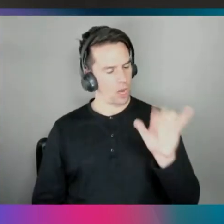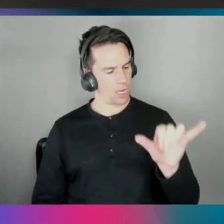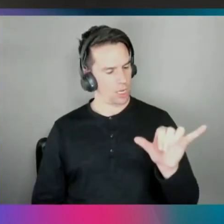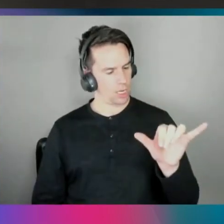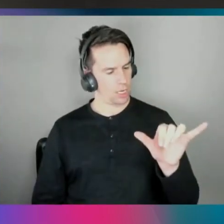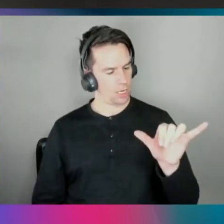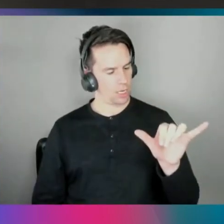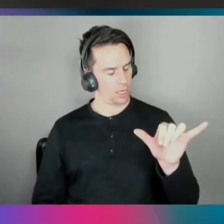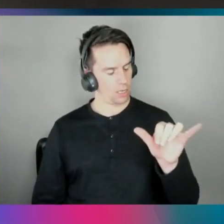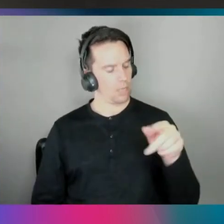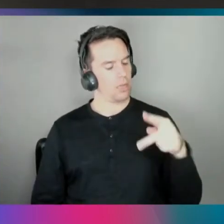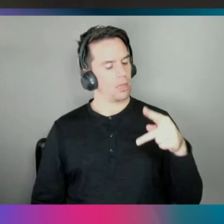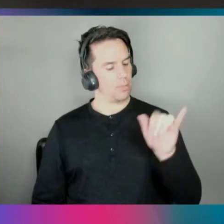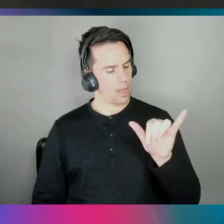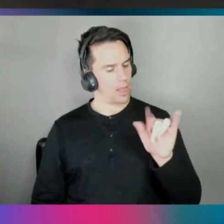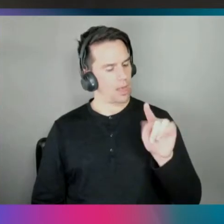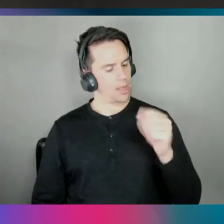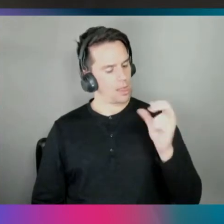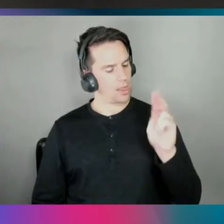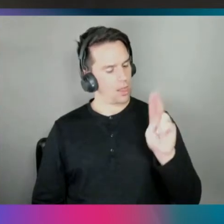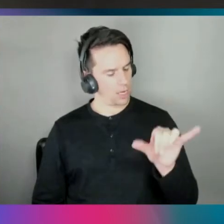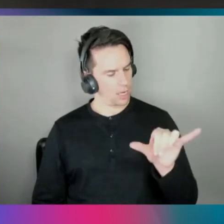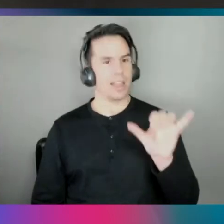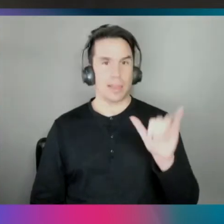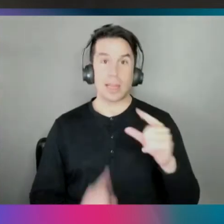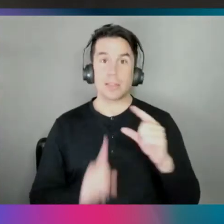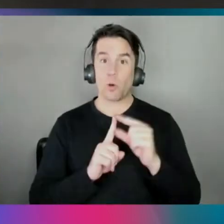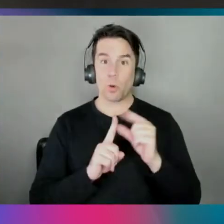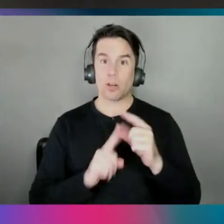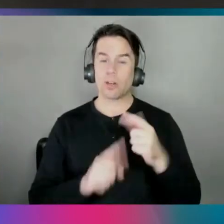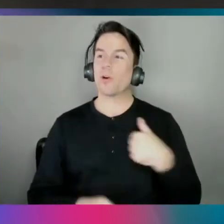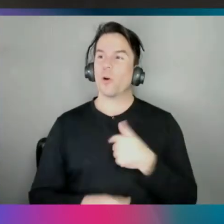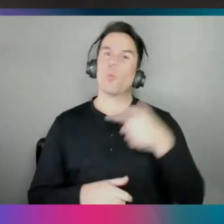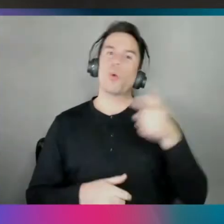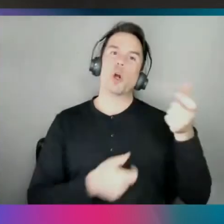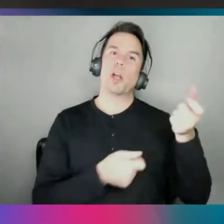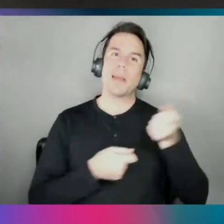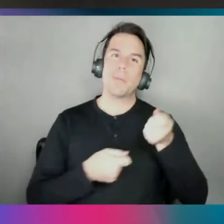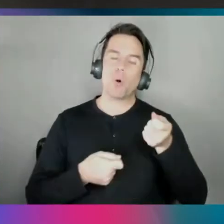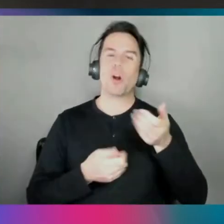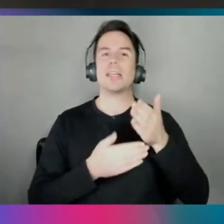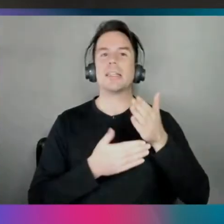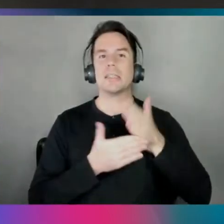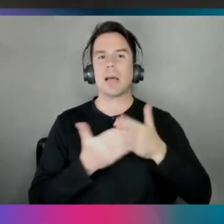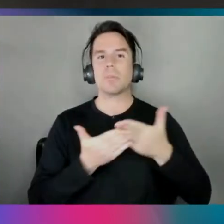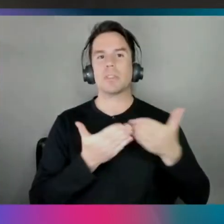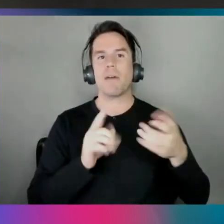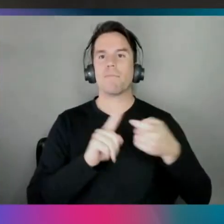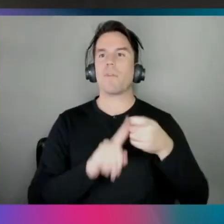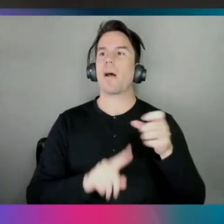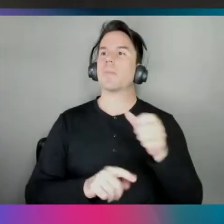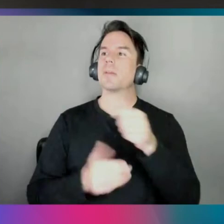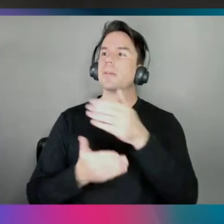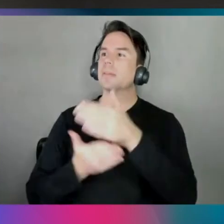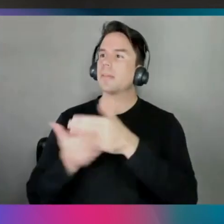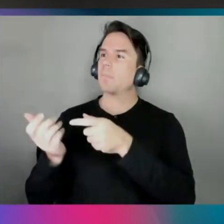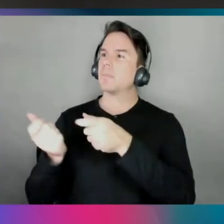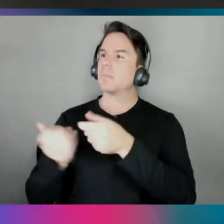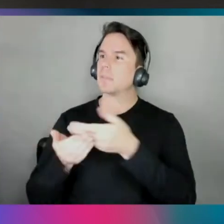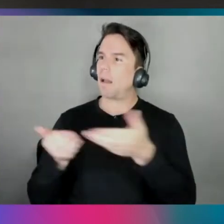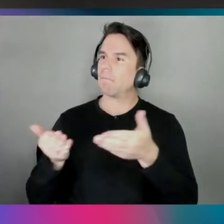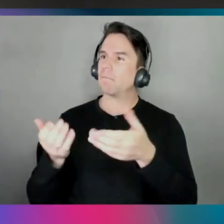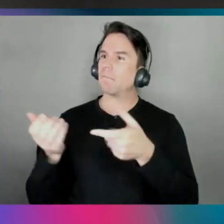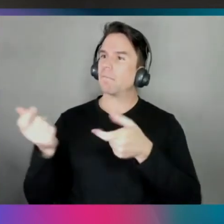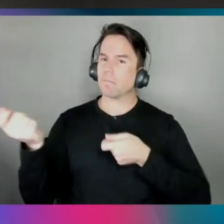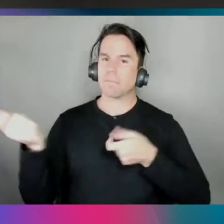here. We're importing some stuff from some stuff. And you can see some of the different things here we're using, for the sparse matrix stuff here, right? So that those will